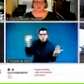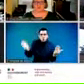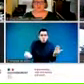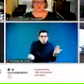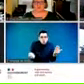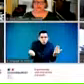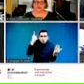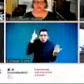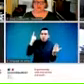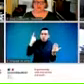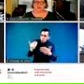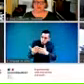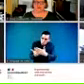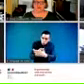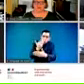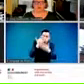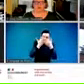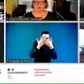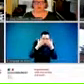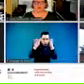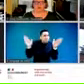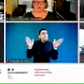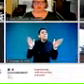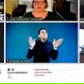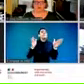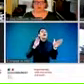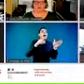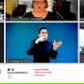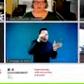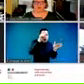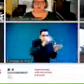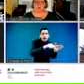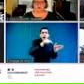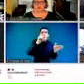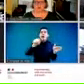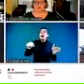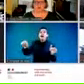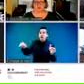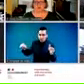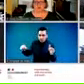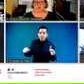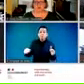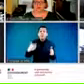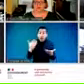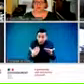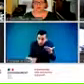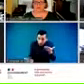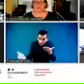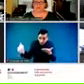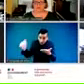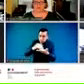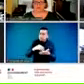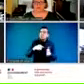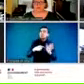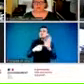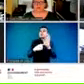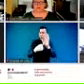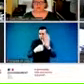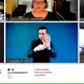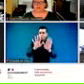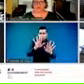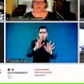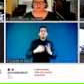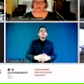back. And secondly, the experience of new media for users is very corporeal. I mean, it's